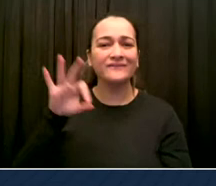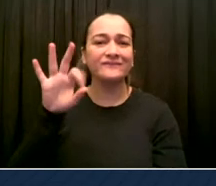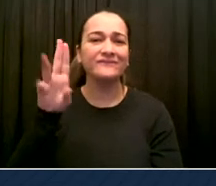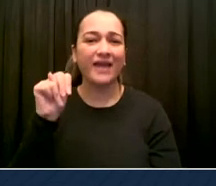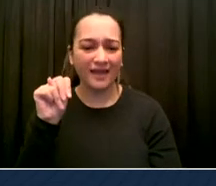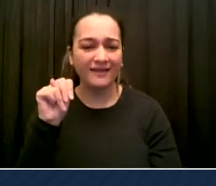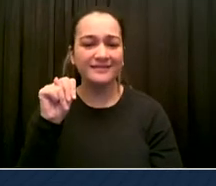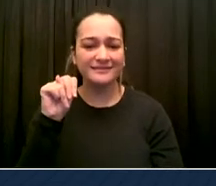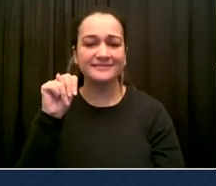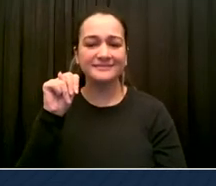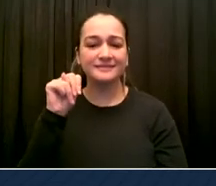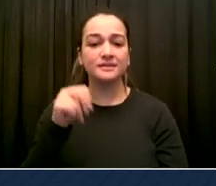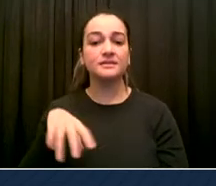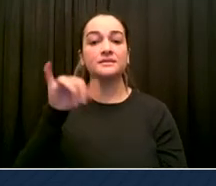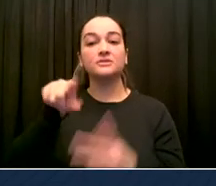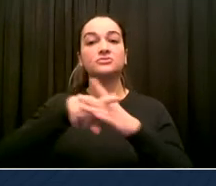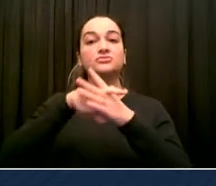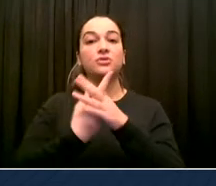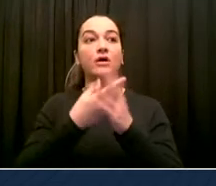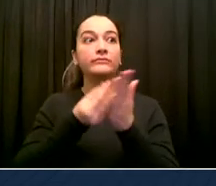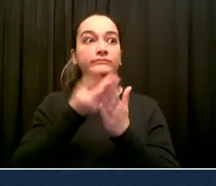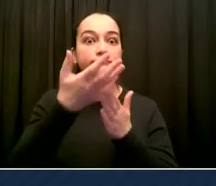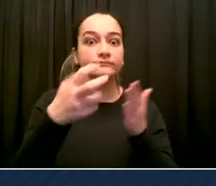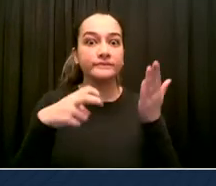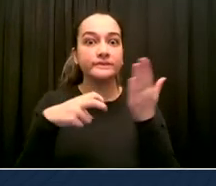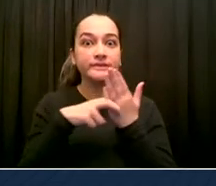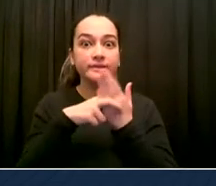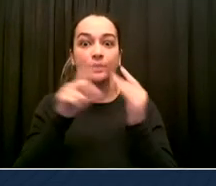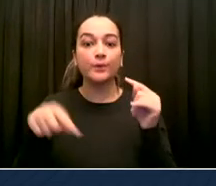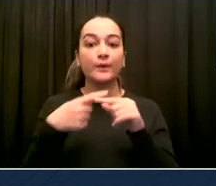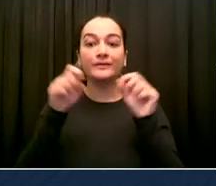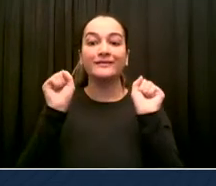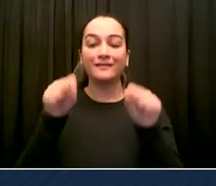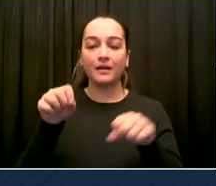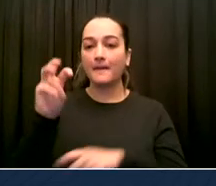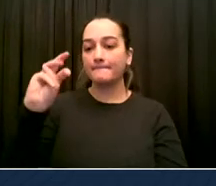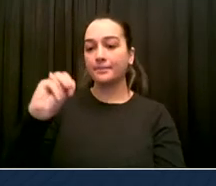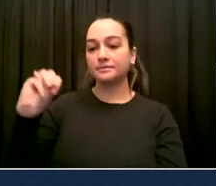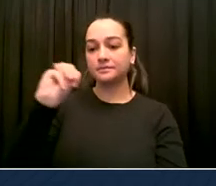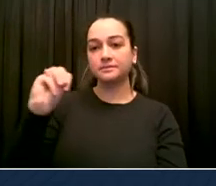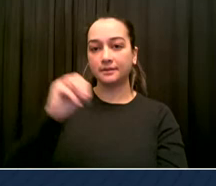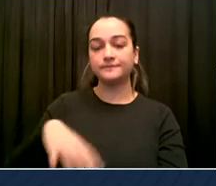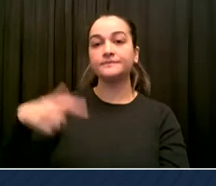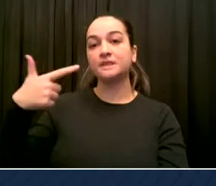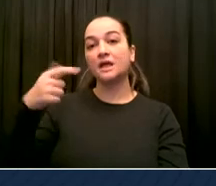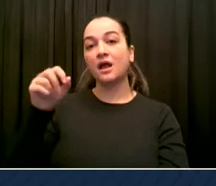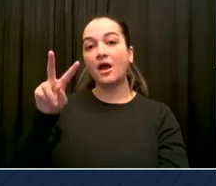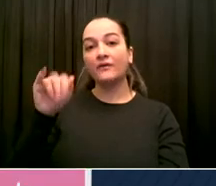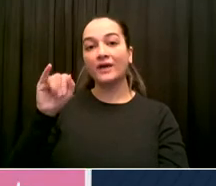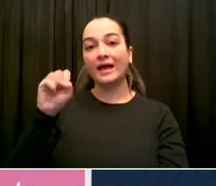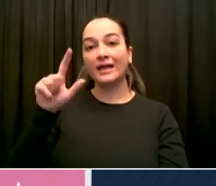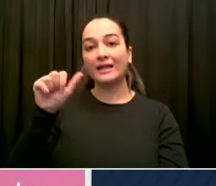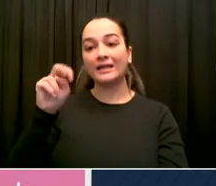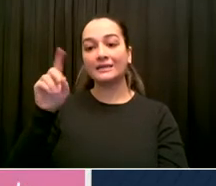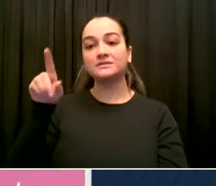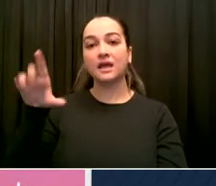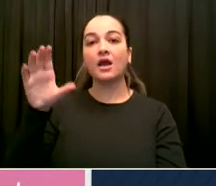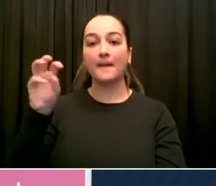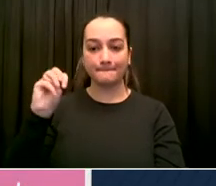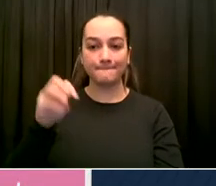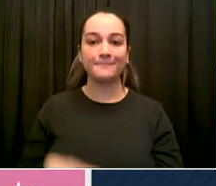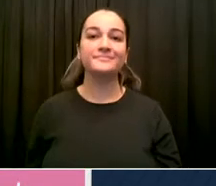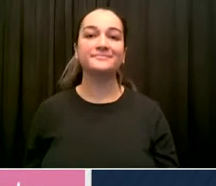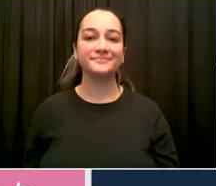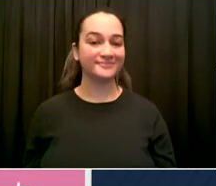time of year for so many New Yorkers. It's Holy Week for people of Christian faith. This is an extraordinarily important, deeply felt time of year.